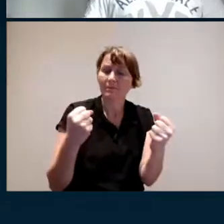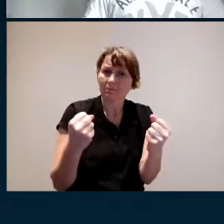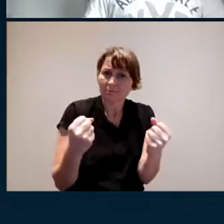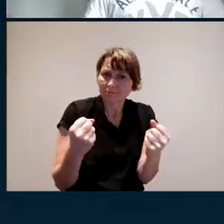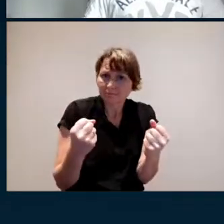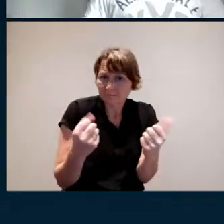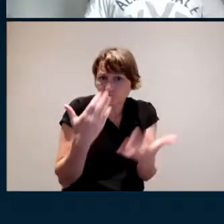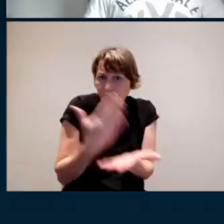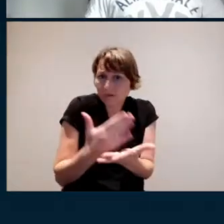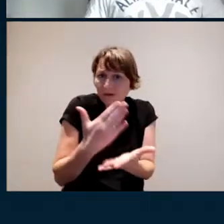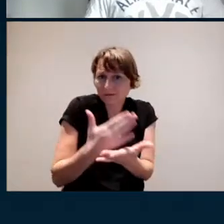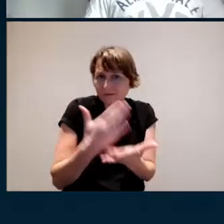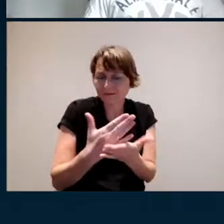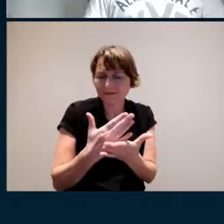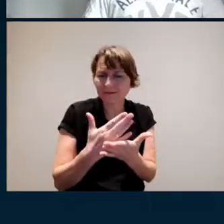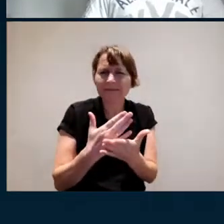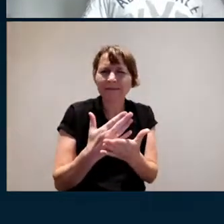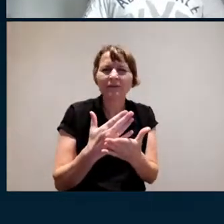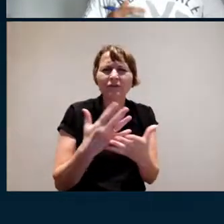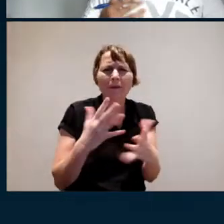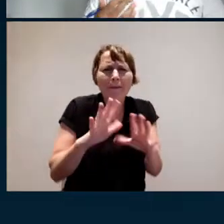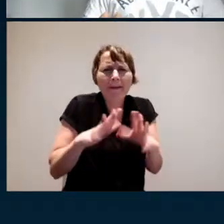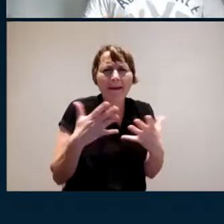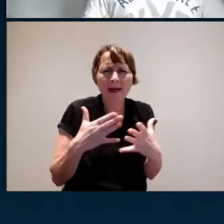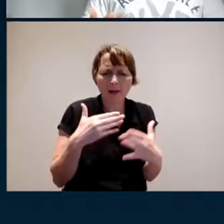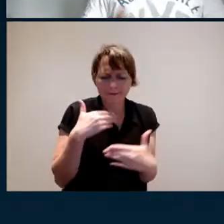are working in the direction of